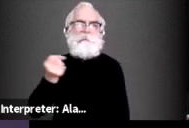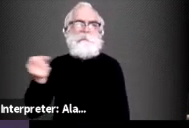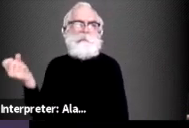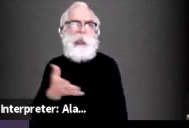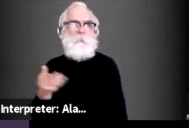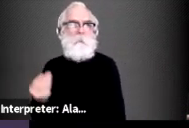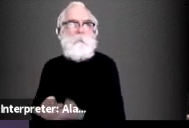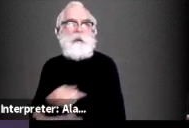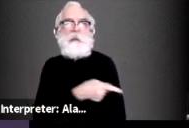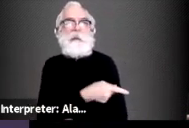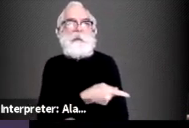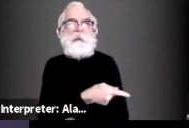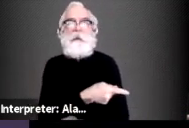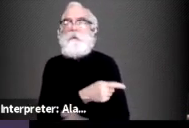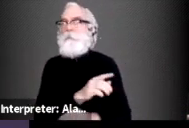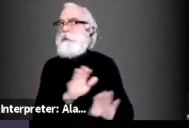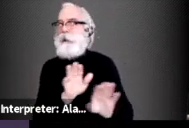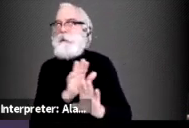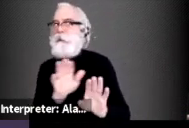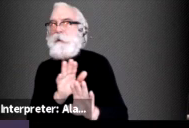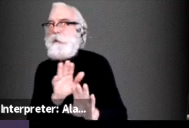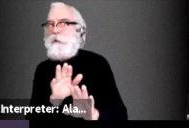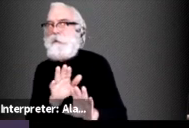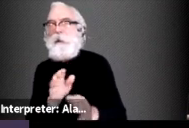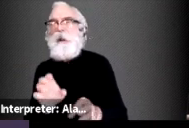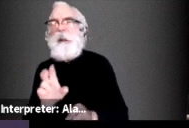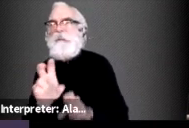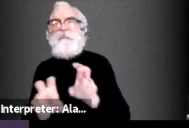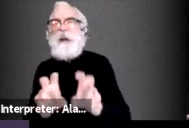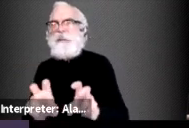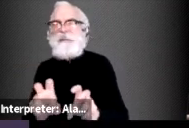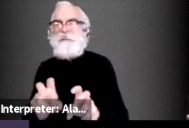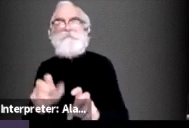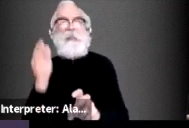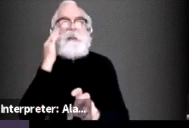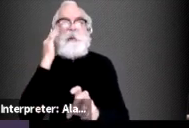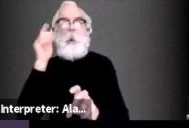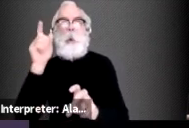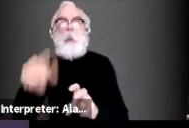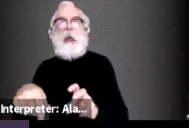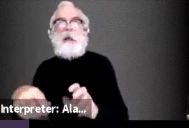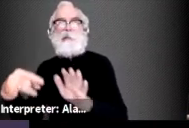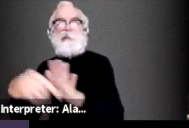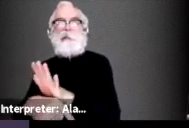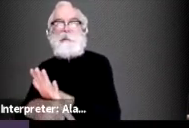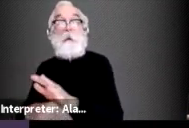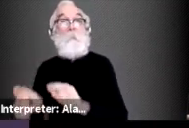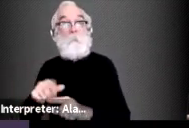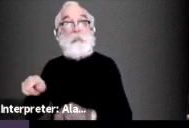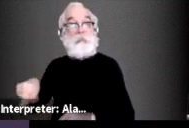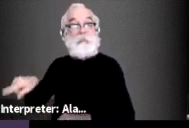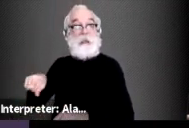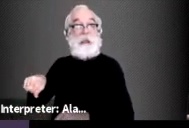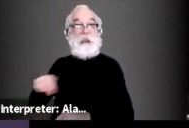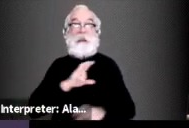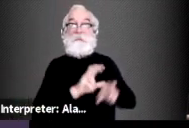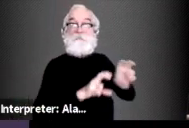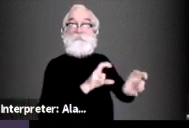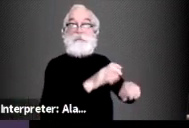to avoid the more obvious swindles. And they became the primary investors in British stock.